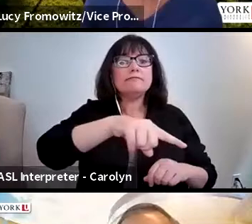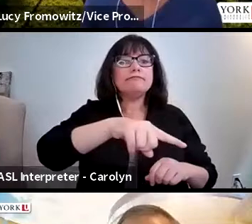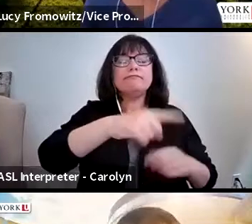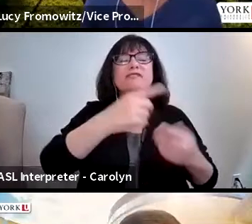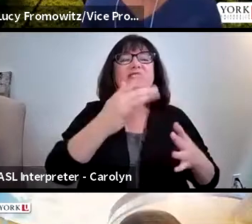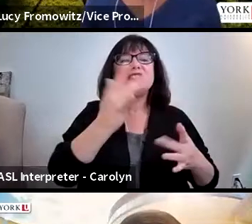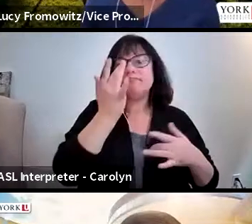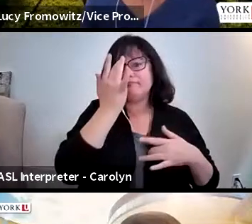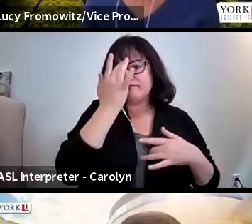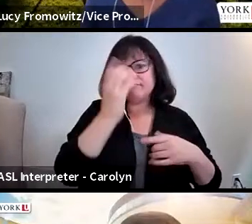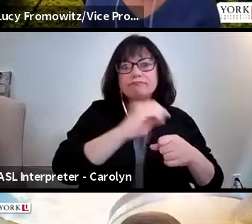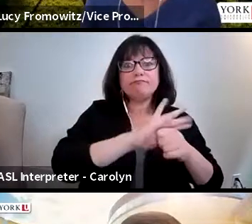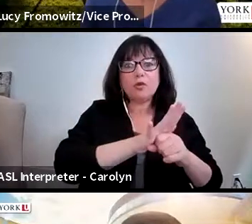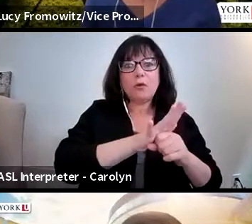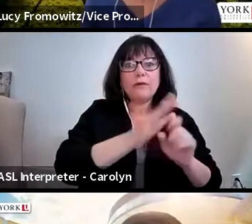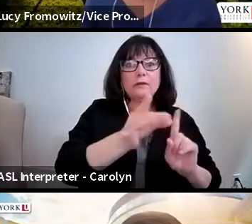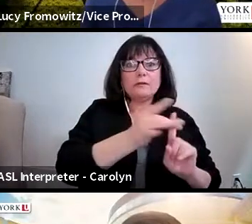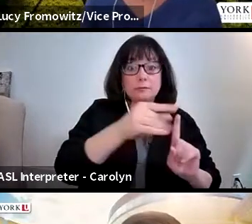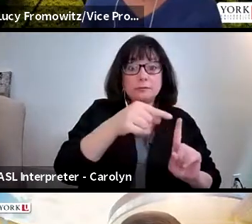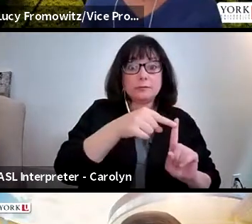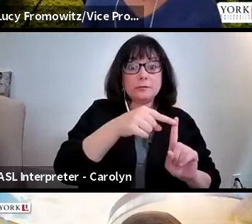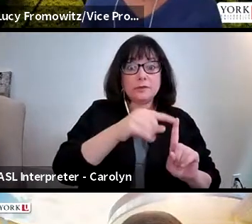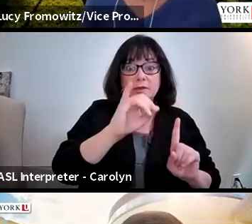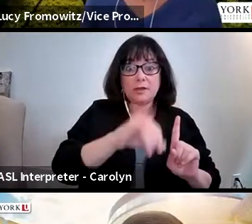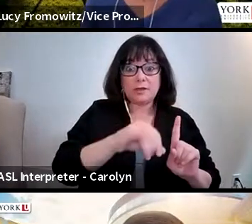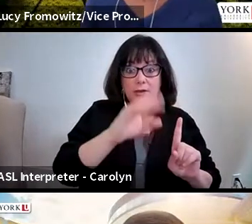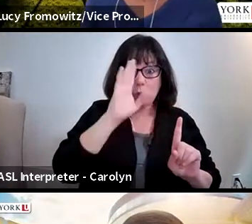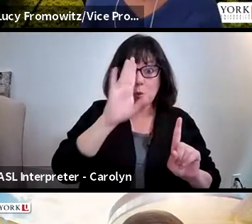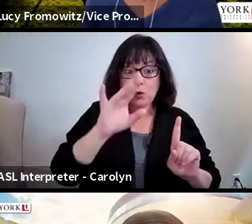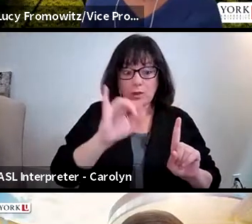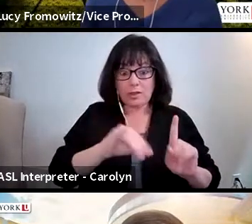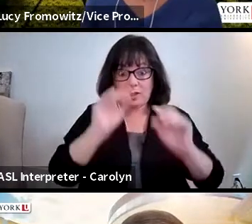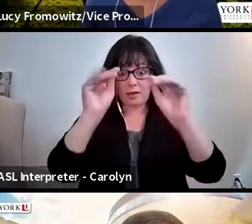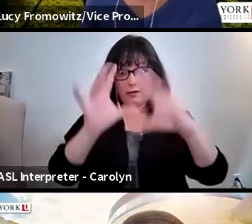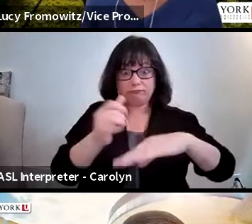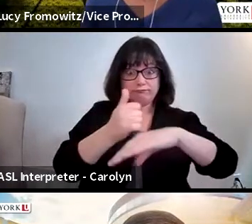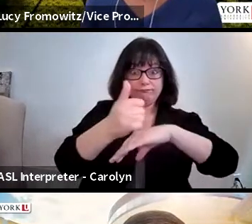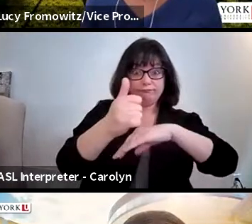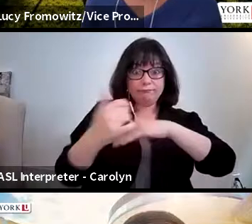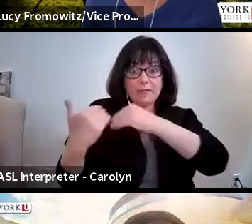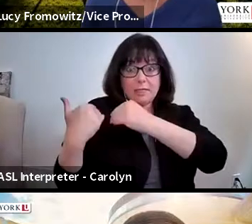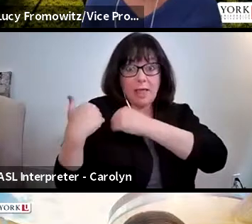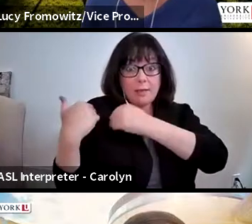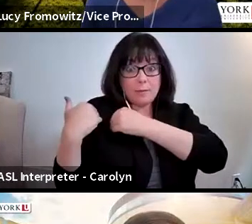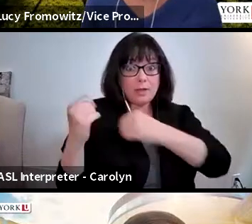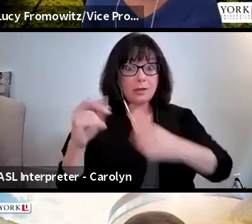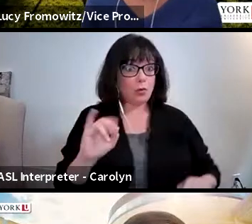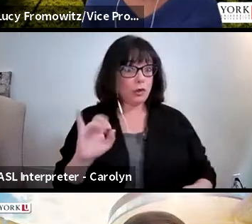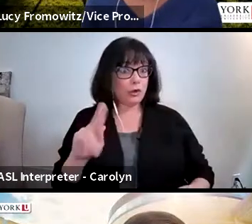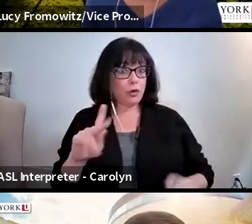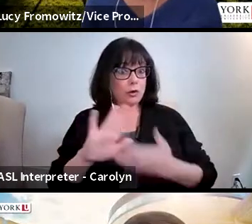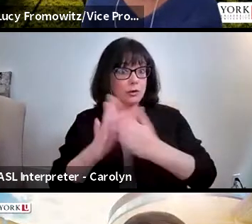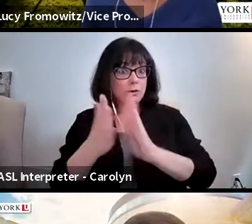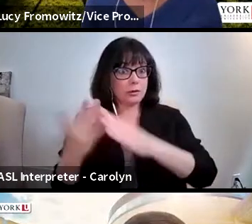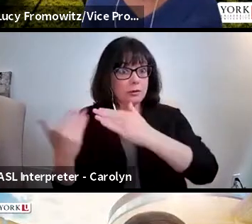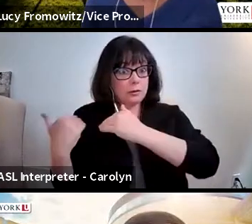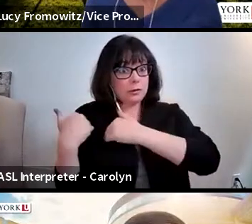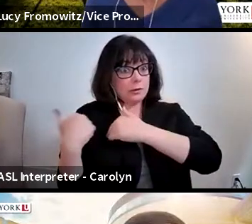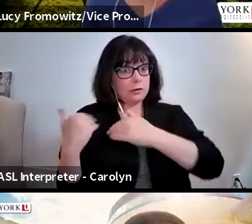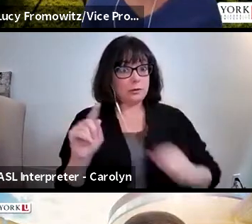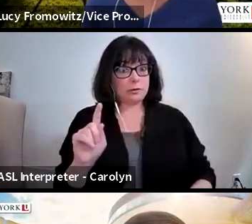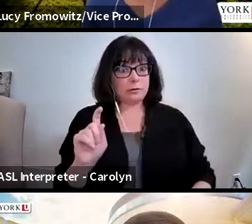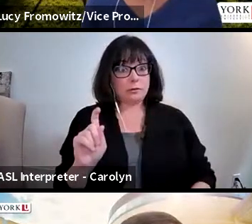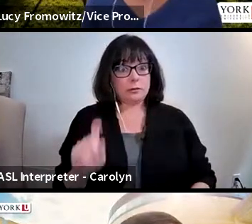for the instructor or the university? How can the university make equipment available for